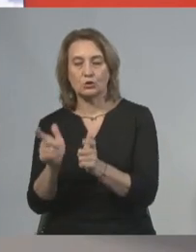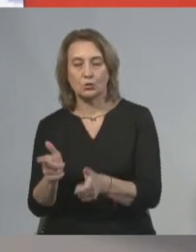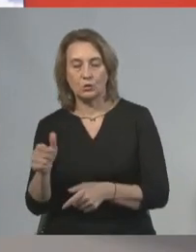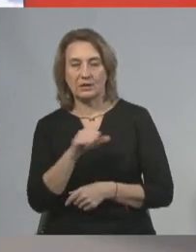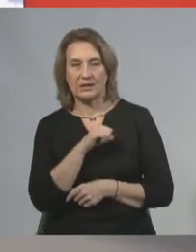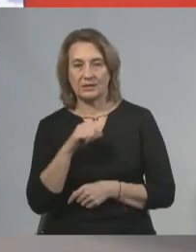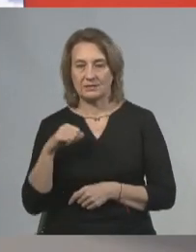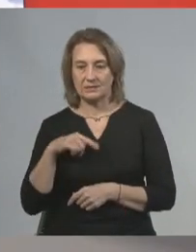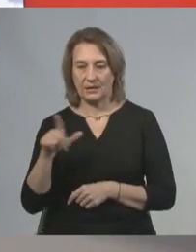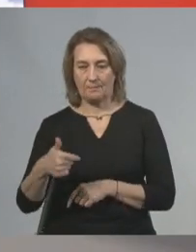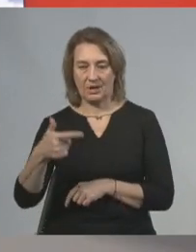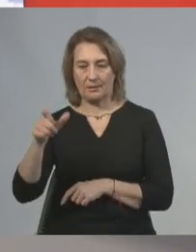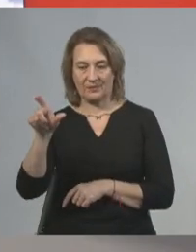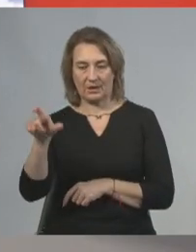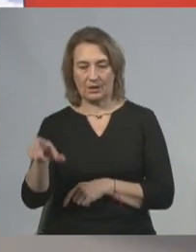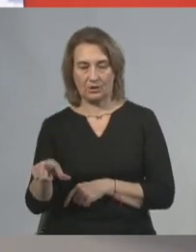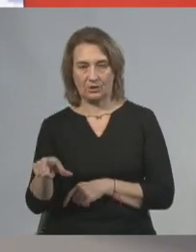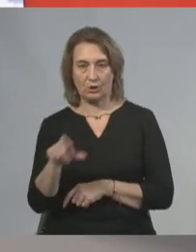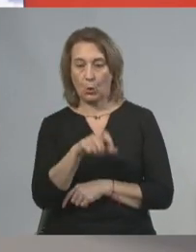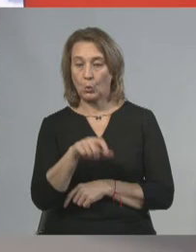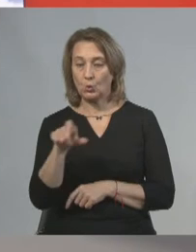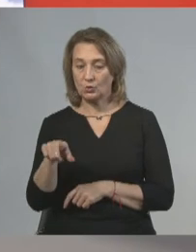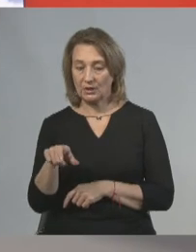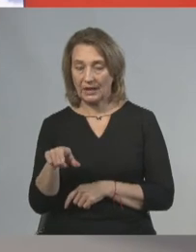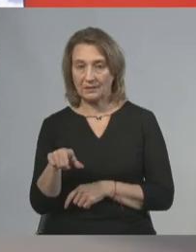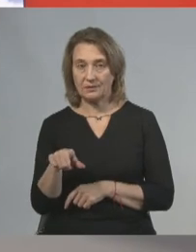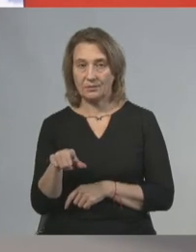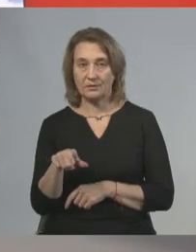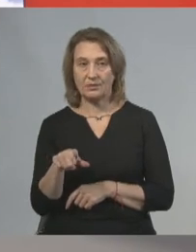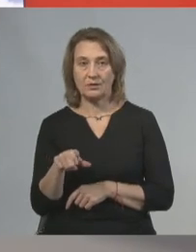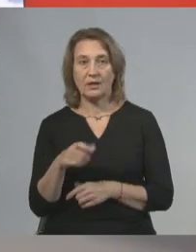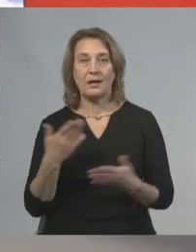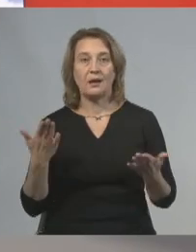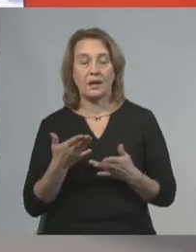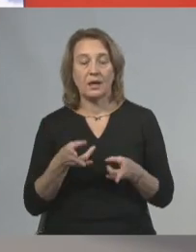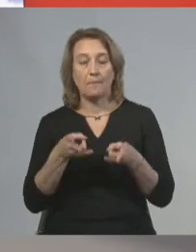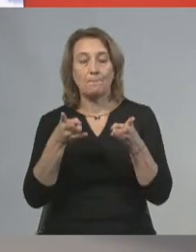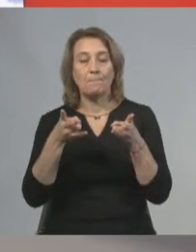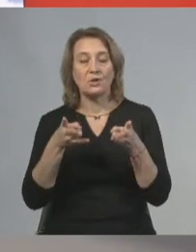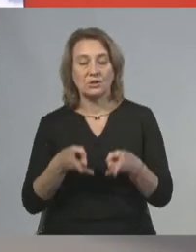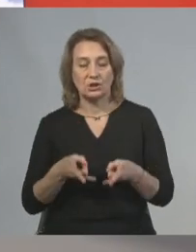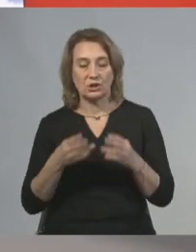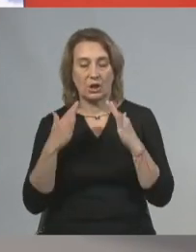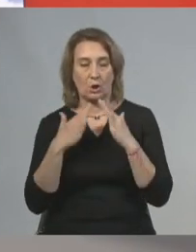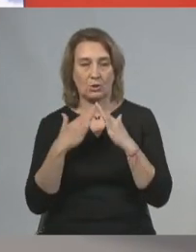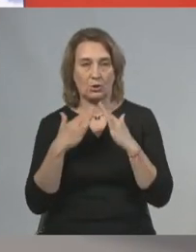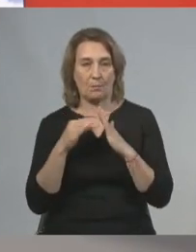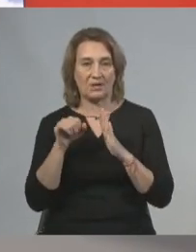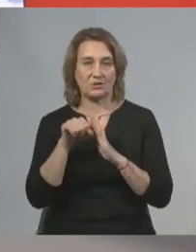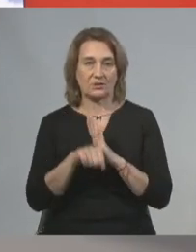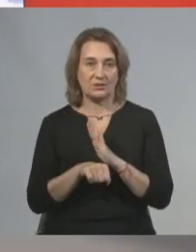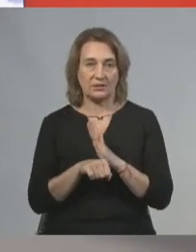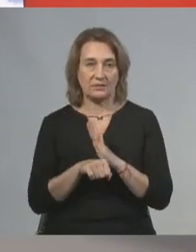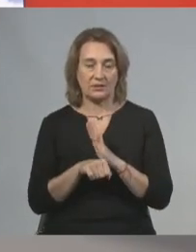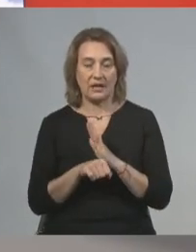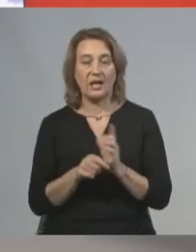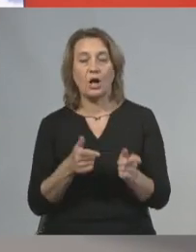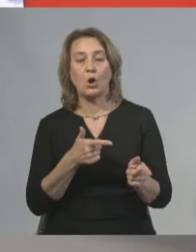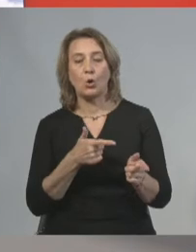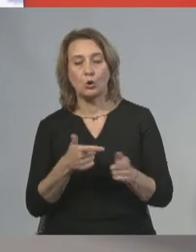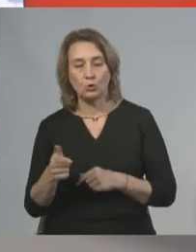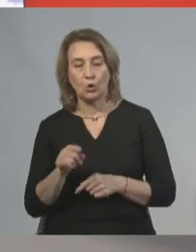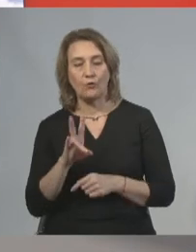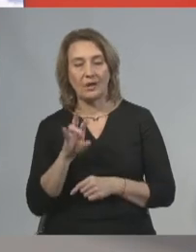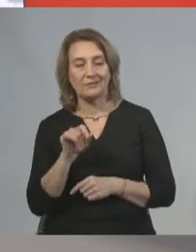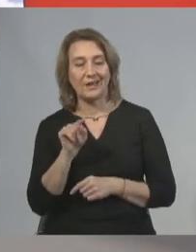we need to ask first uh the victims so those people who are victims of domestic violence so whether they are